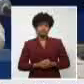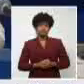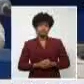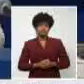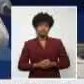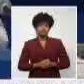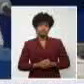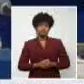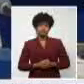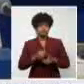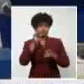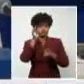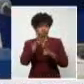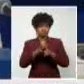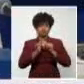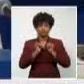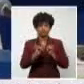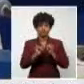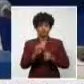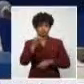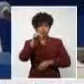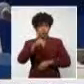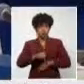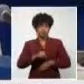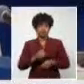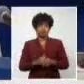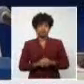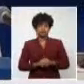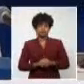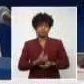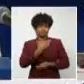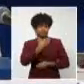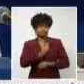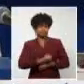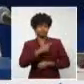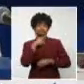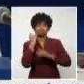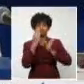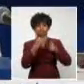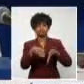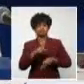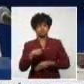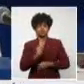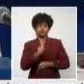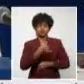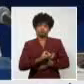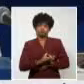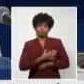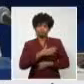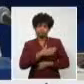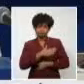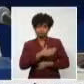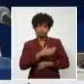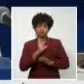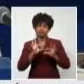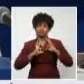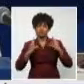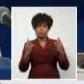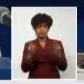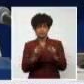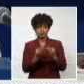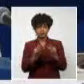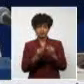We begin today's information by regretting the death and giving our condolences to the family,